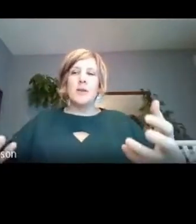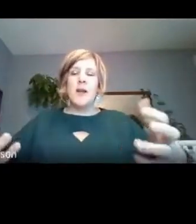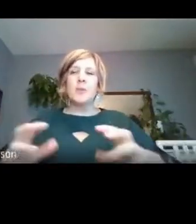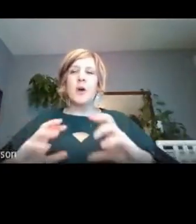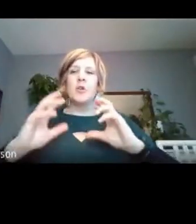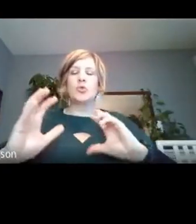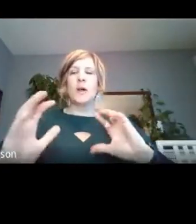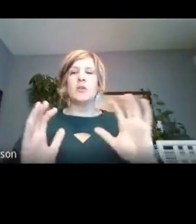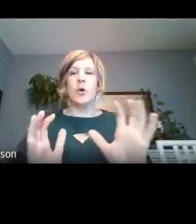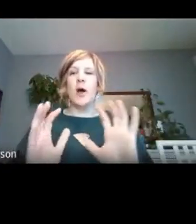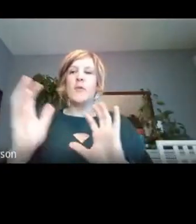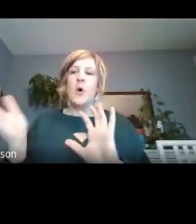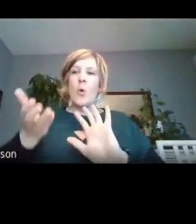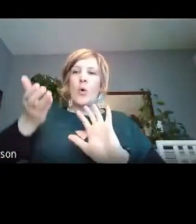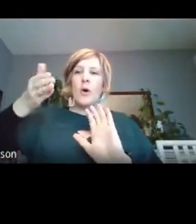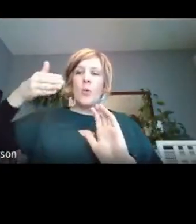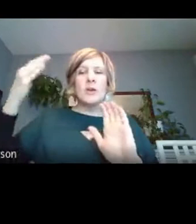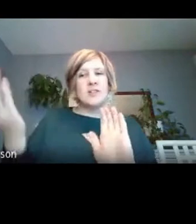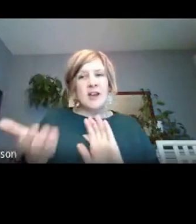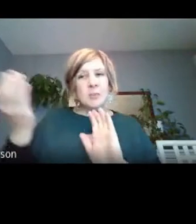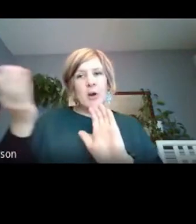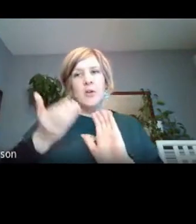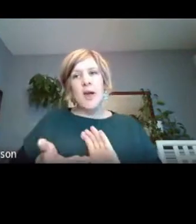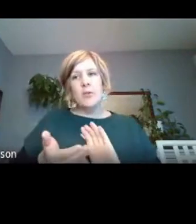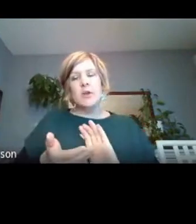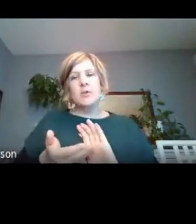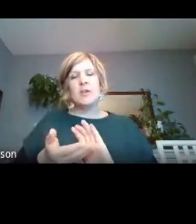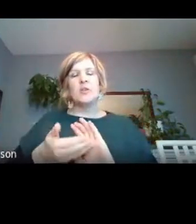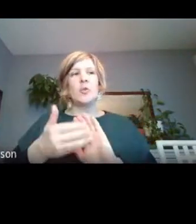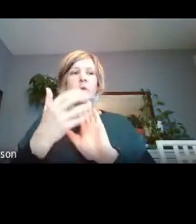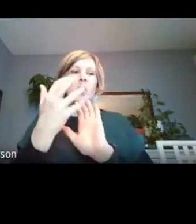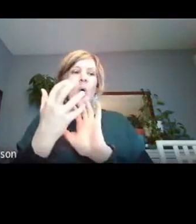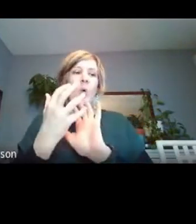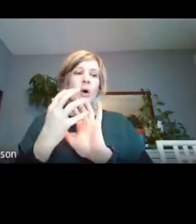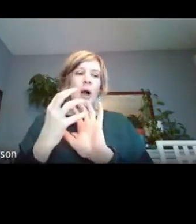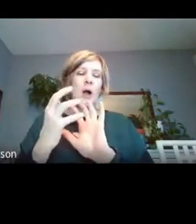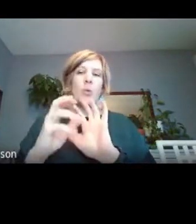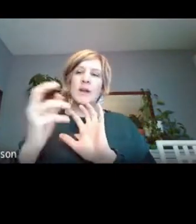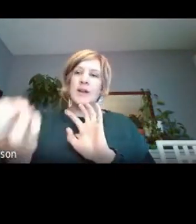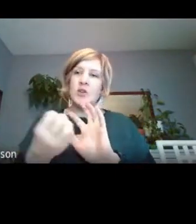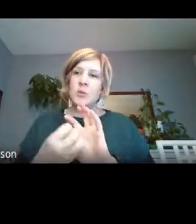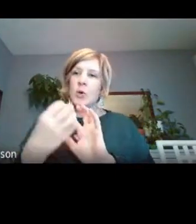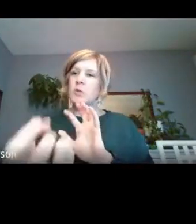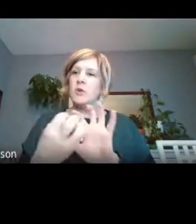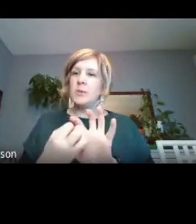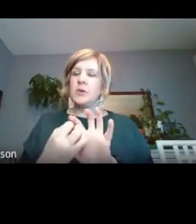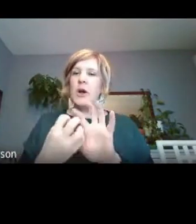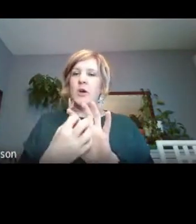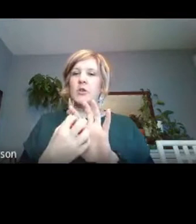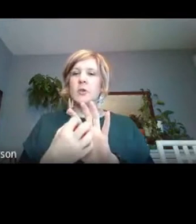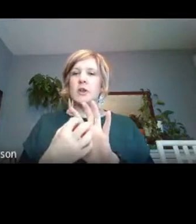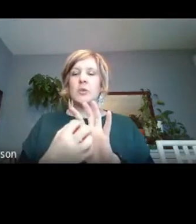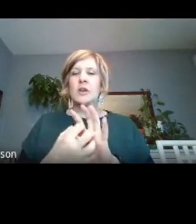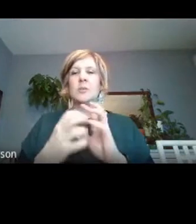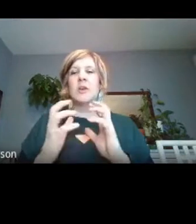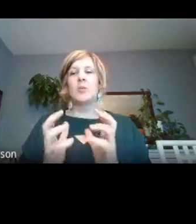concepts are you trying to drive or what assessment are you gathering using these tools or uh what engagement what community building